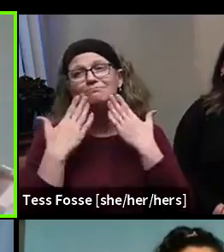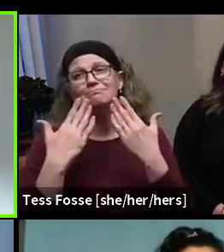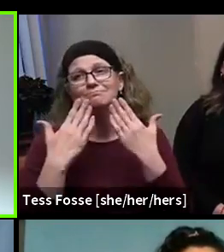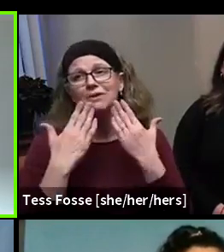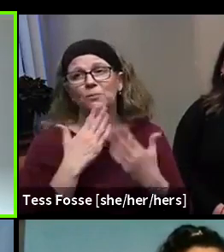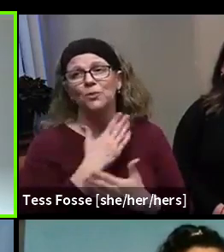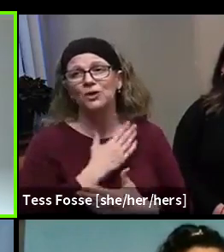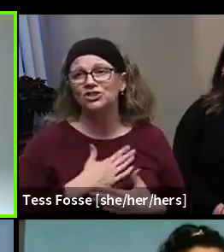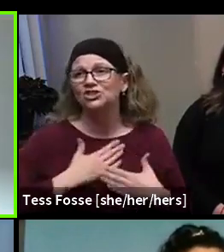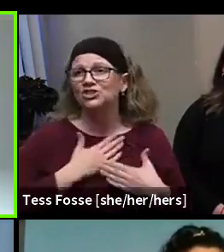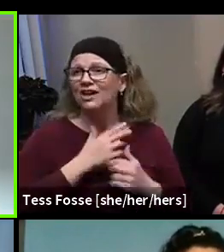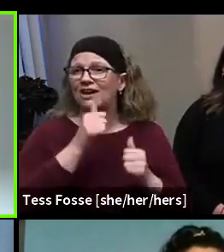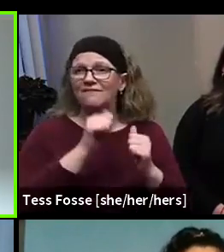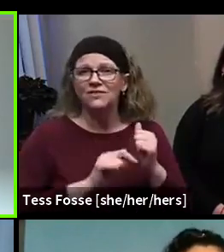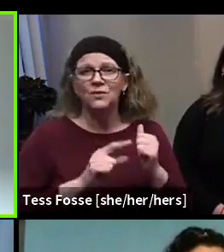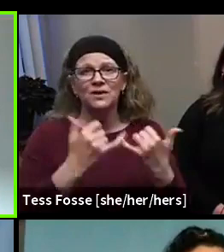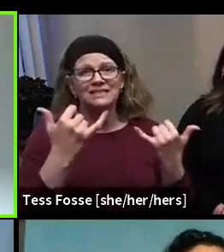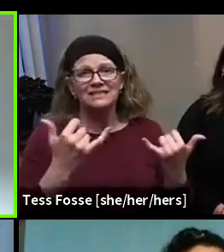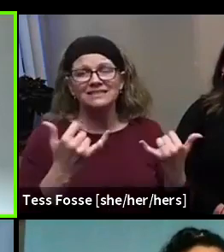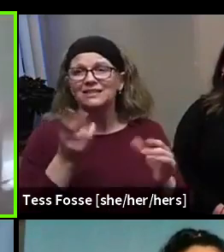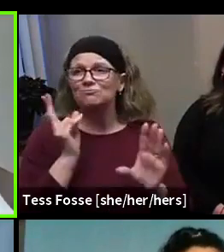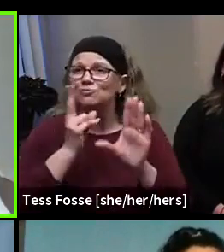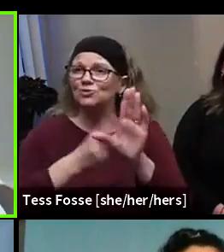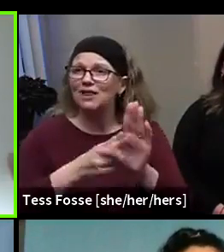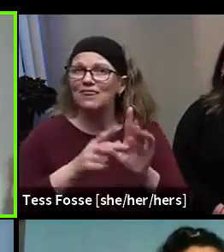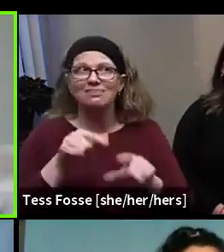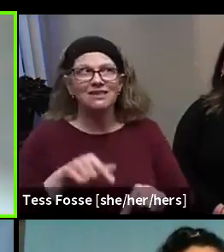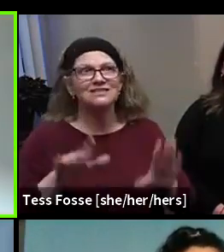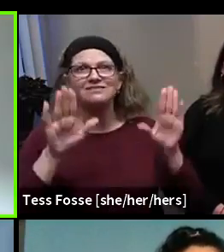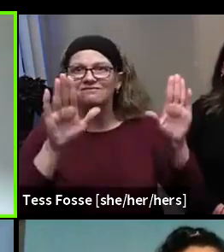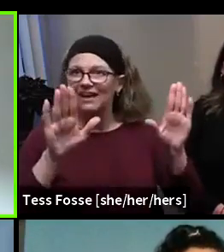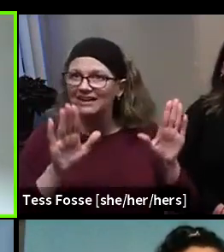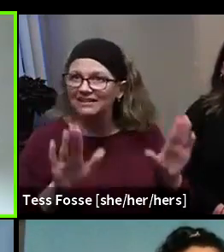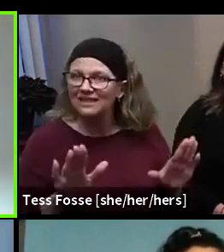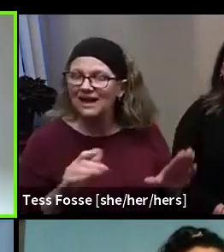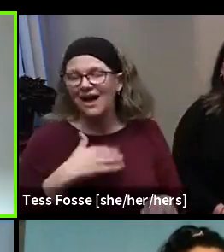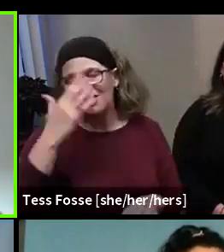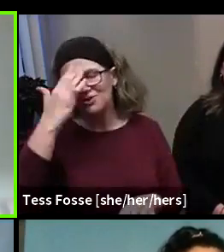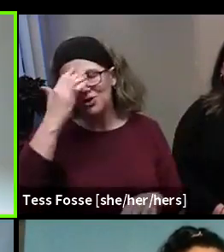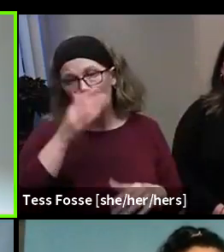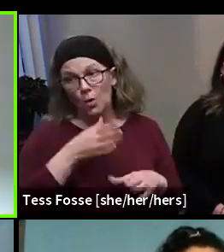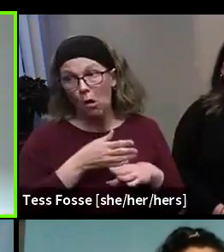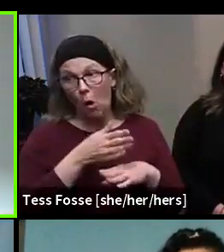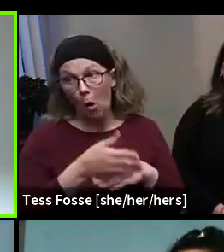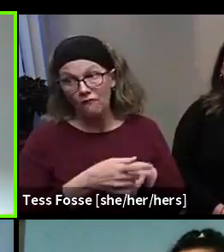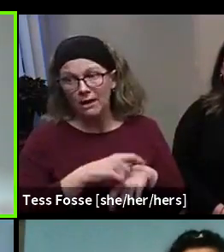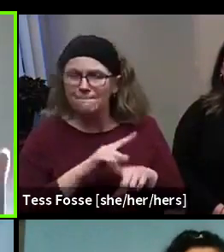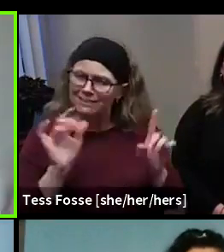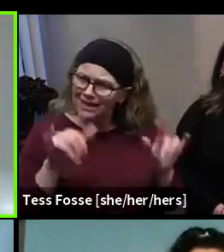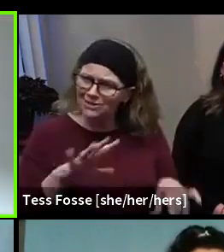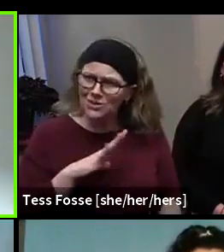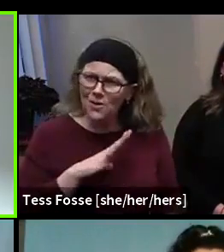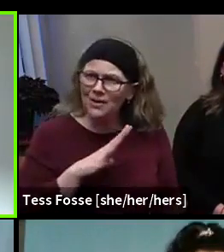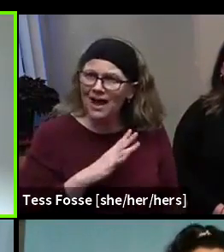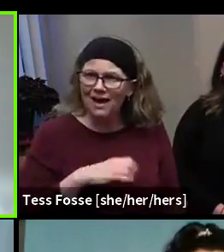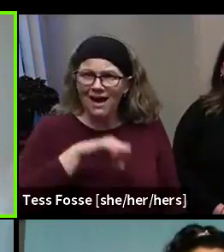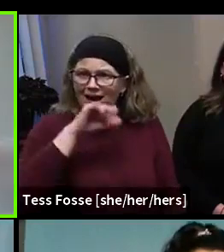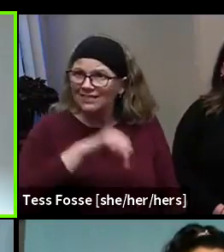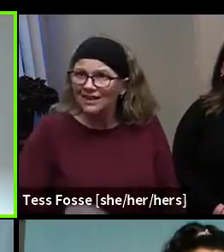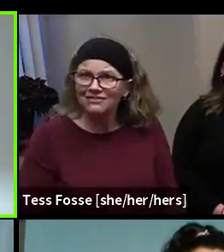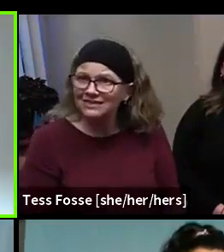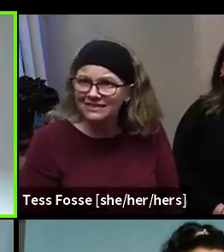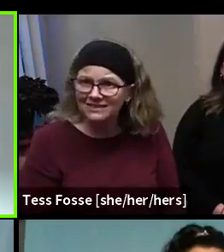appreciate everybody today joining us. This was fantastic. I know we went a little bit over, but that's okay, because I loved it. This